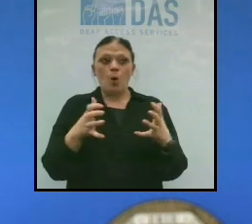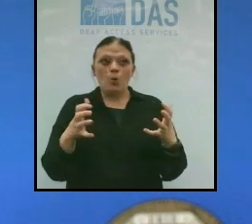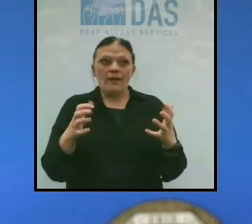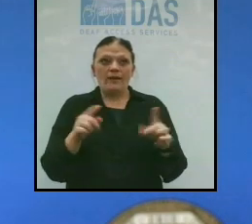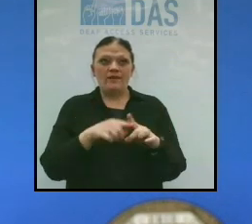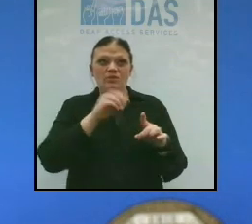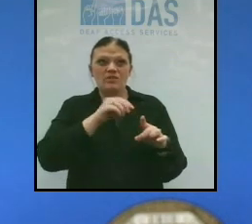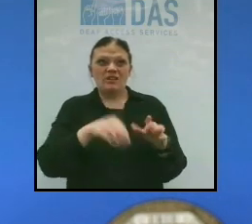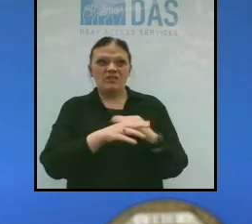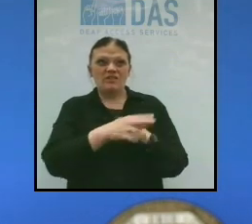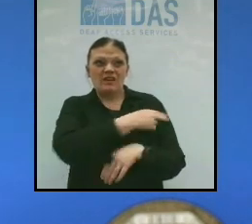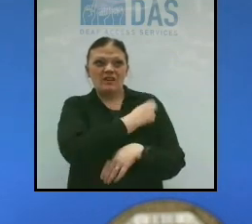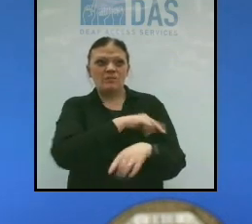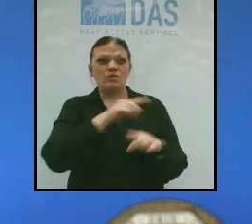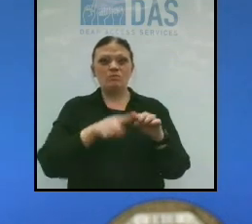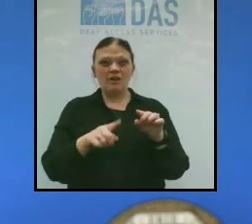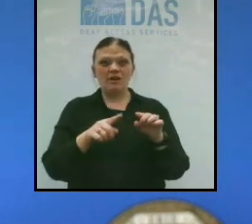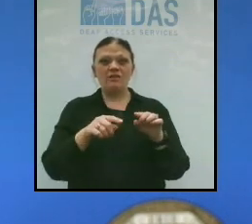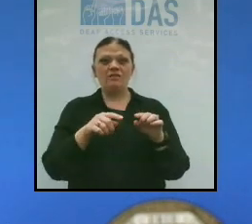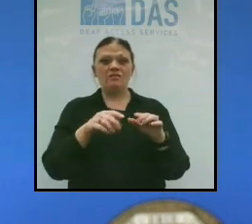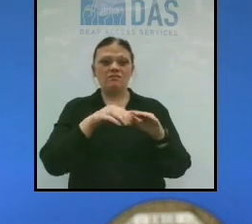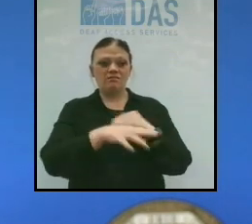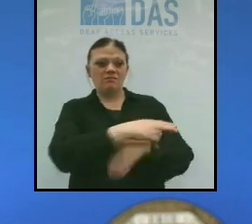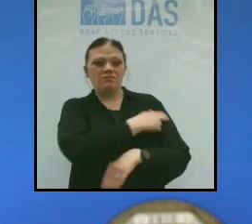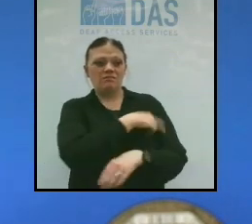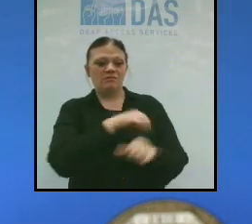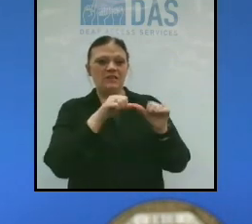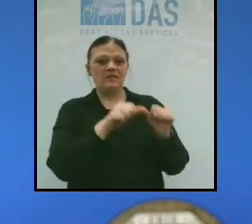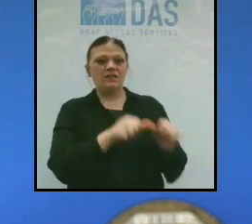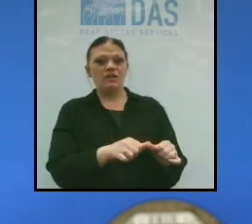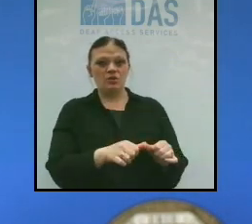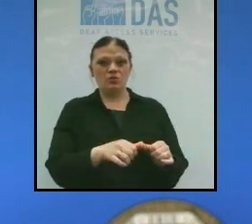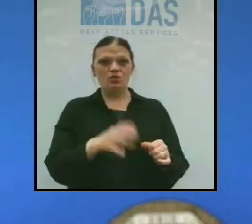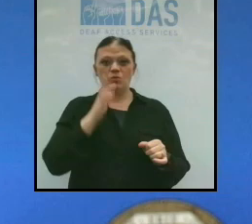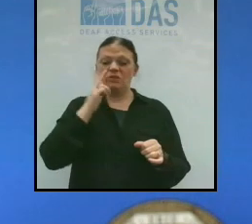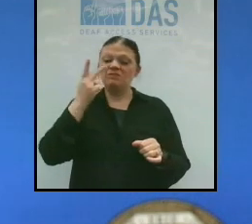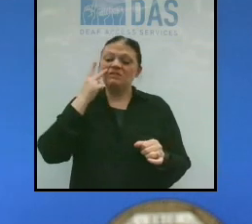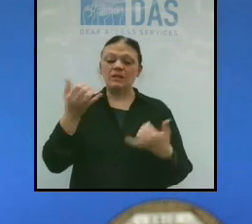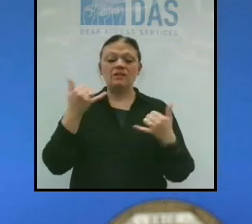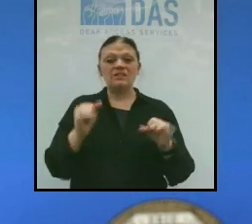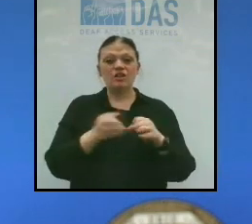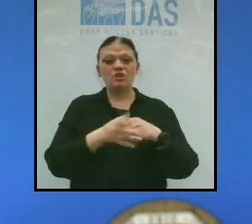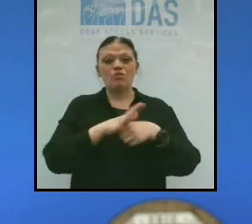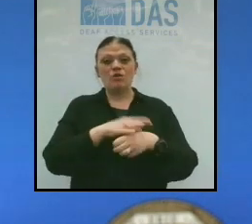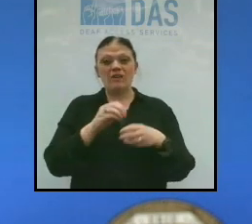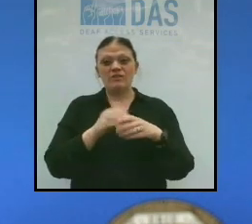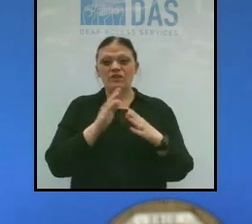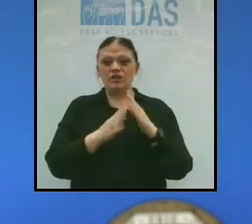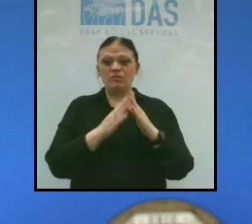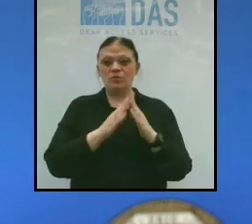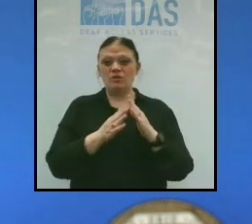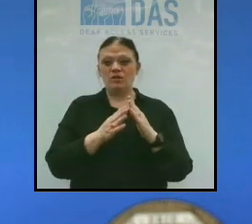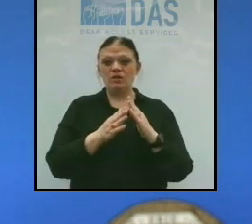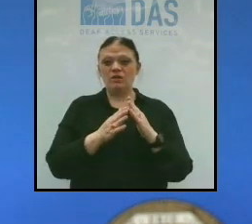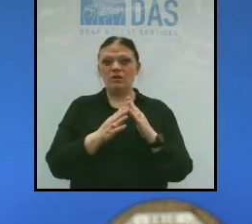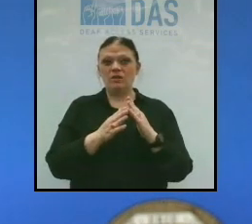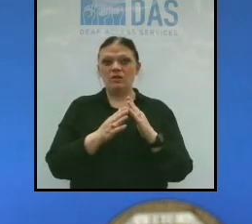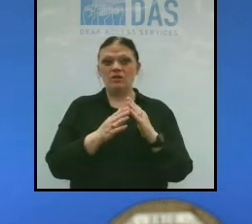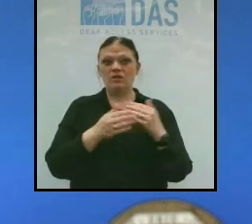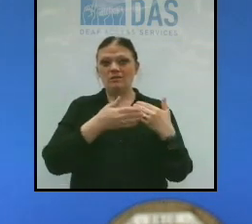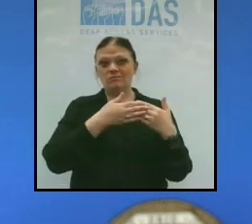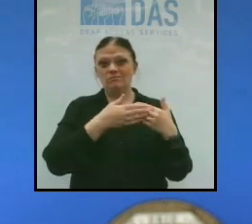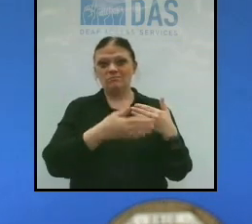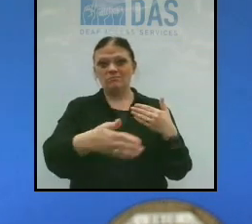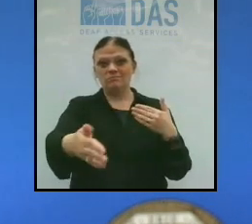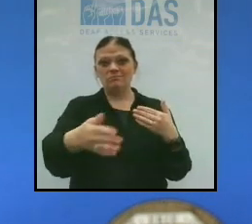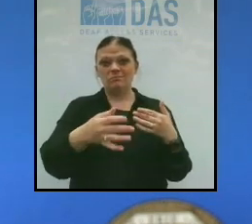but hospitalizations continuing. So we will still see the coronavirus in all likelihood in our community for the time forward. I